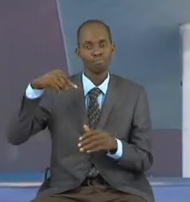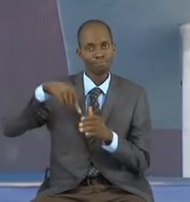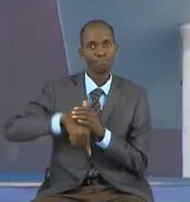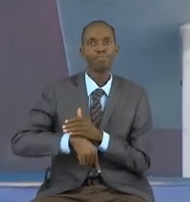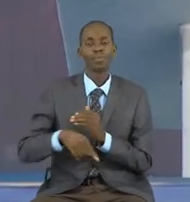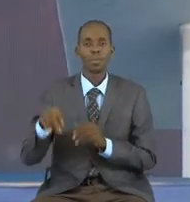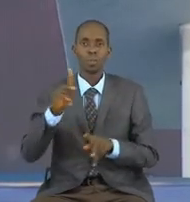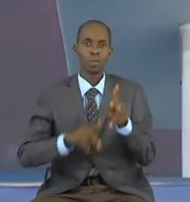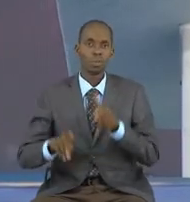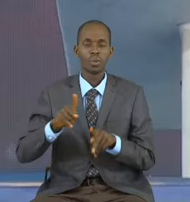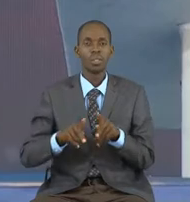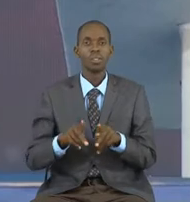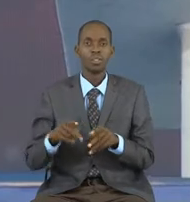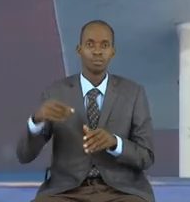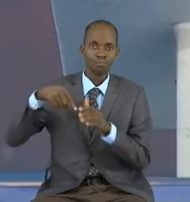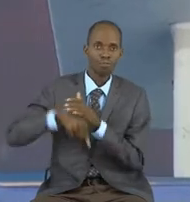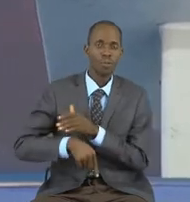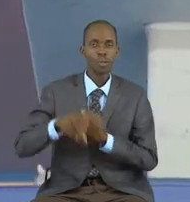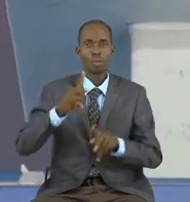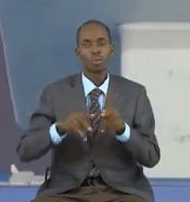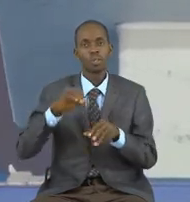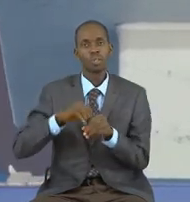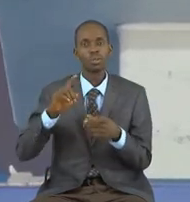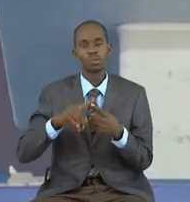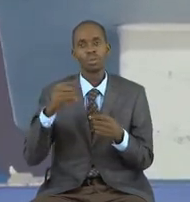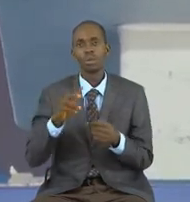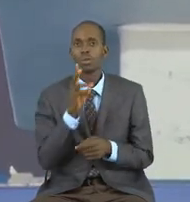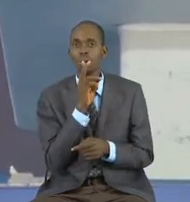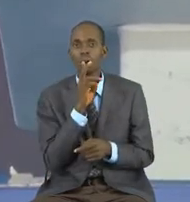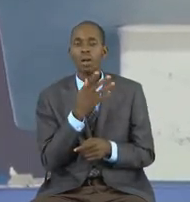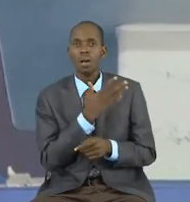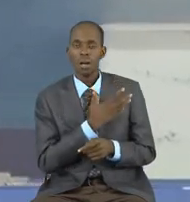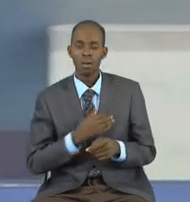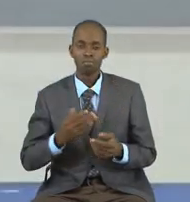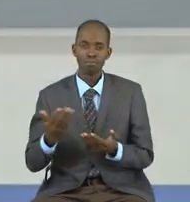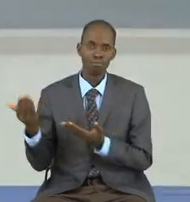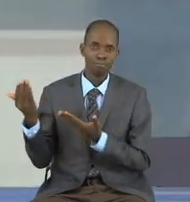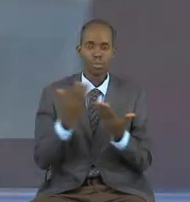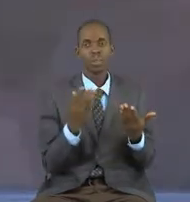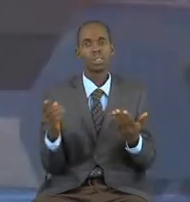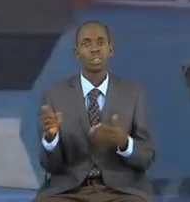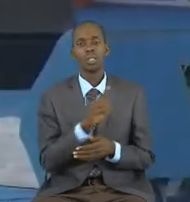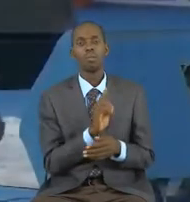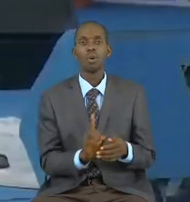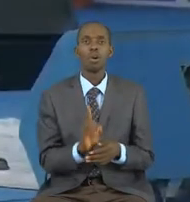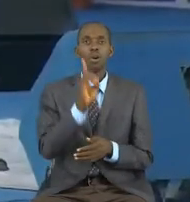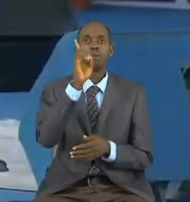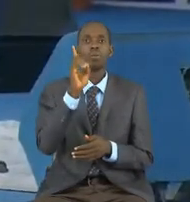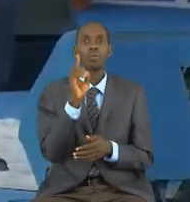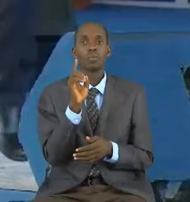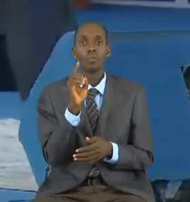submerged, dipped into the river, and then he brought them out. Think of it like this. Take